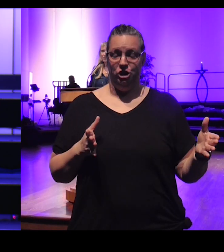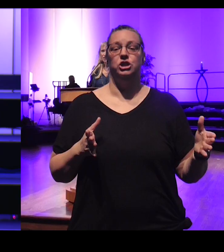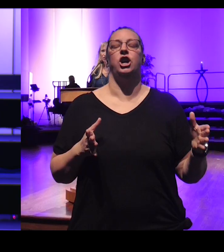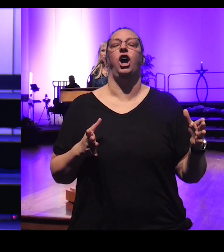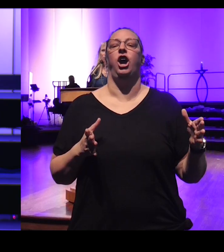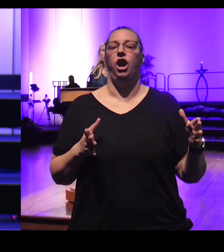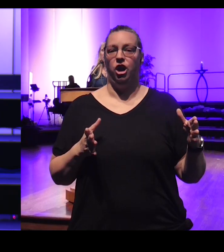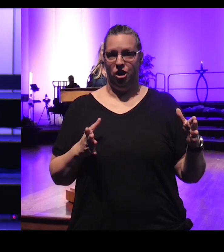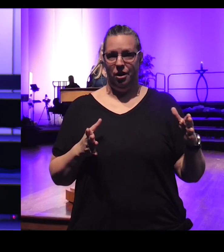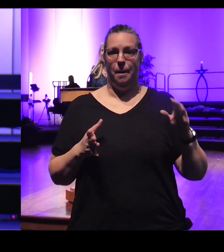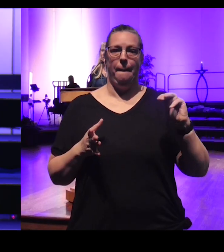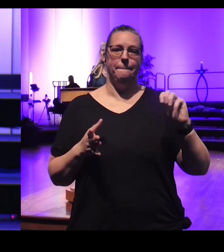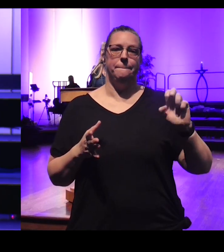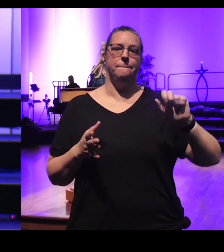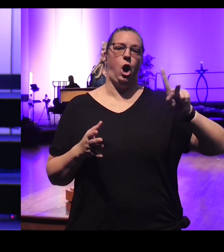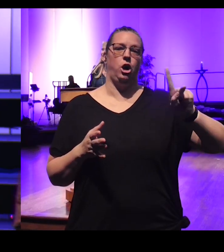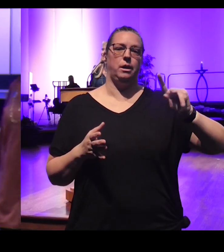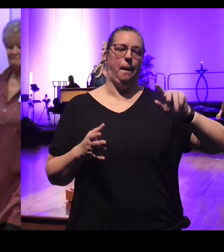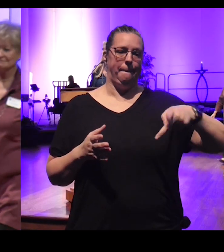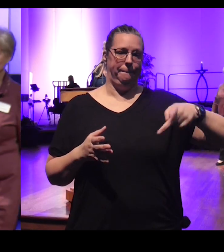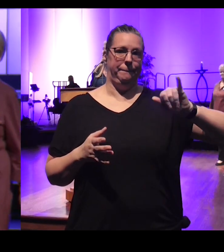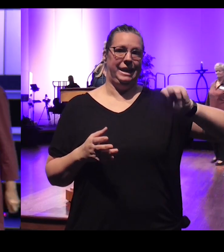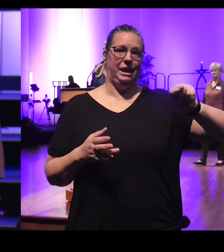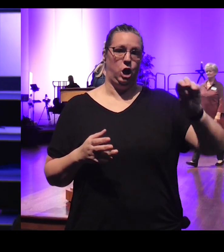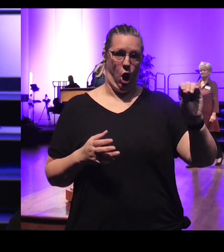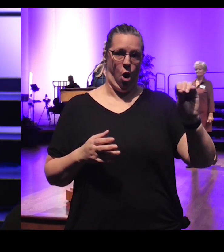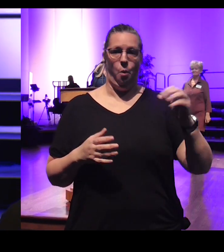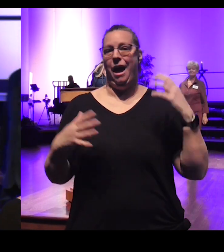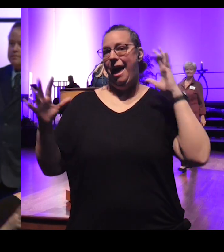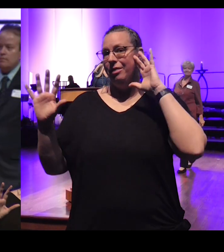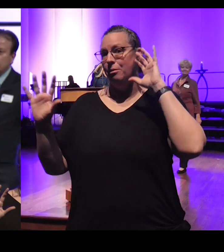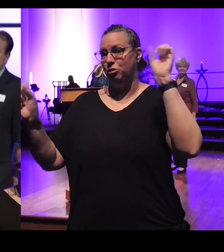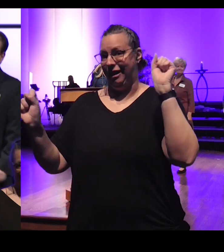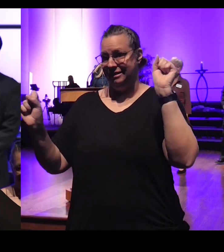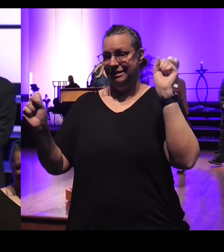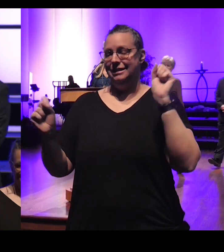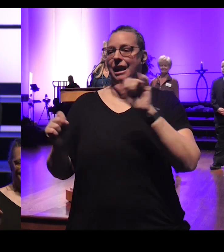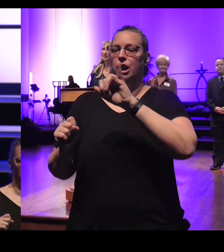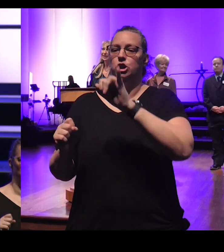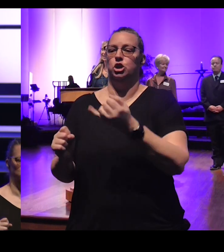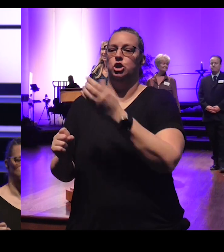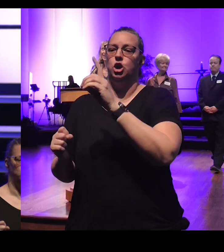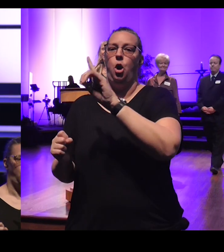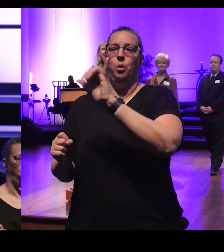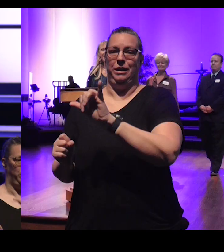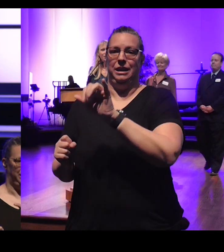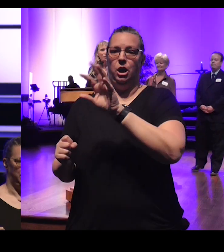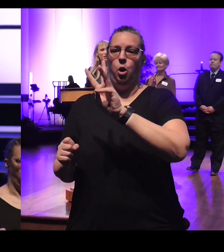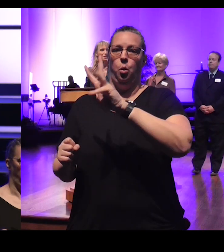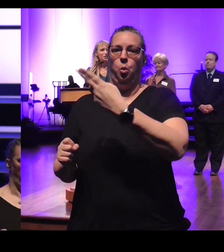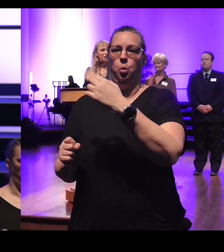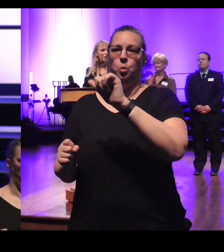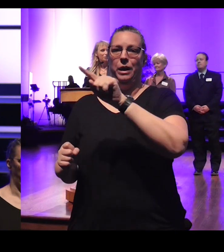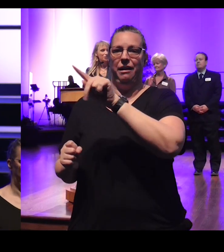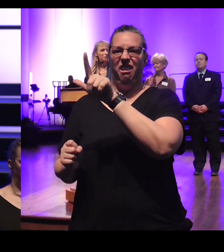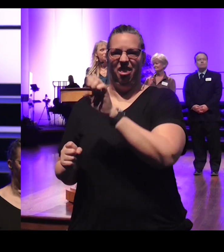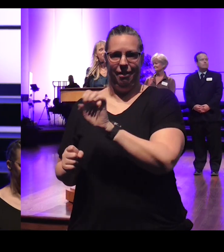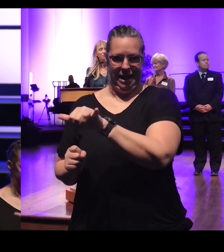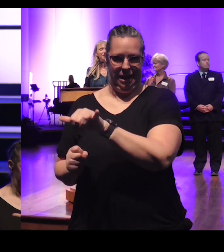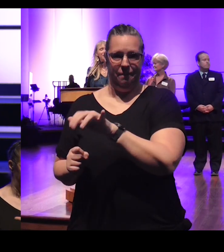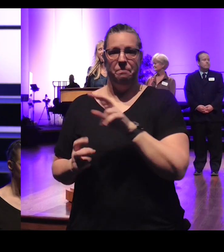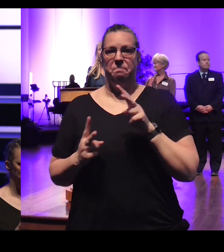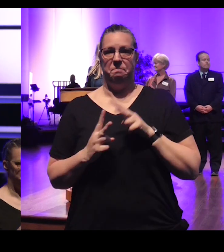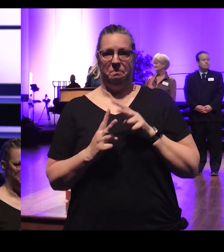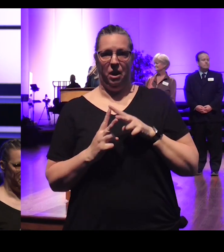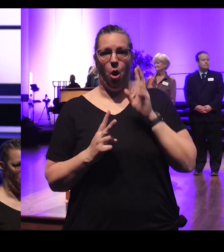our foundation, Mark Pino, and the president of our foundation, Jody Whitley. They are going to share with you